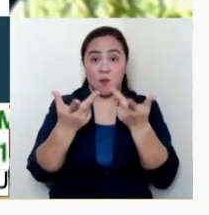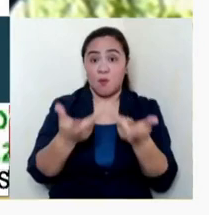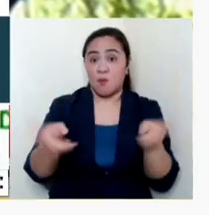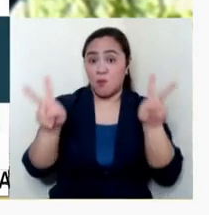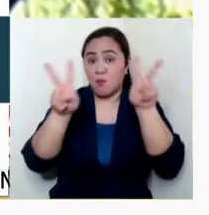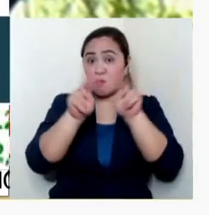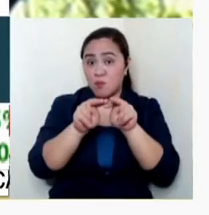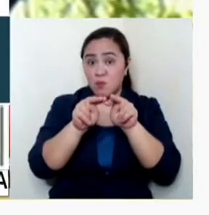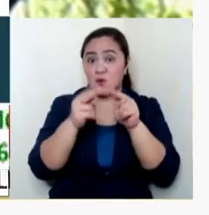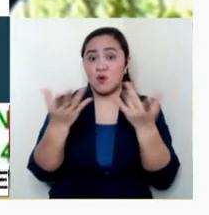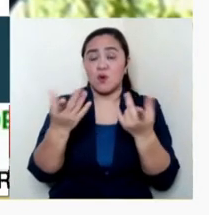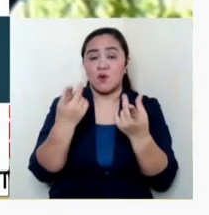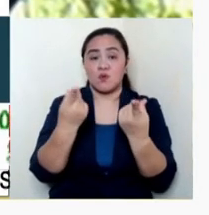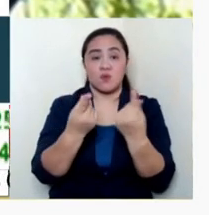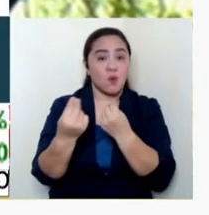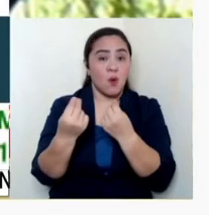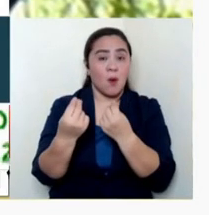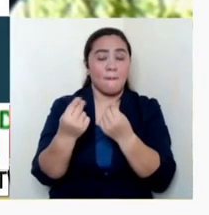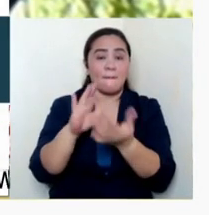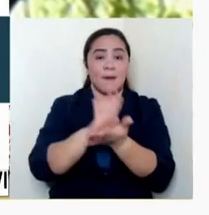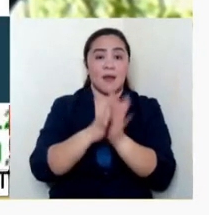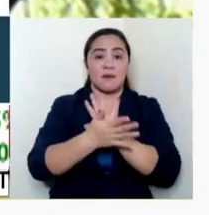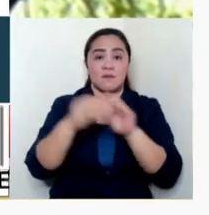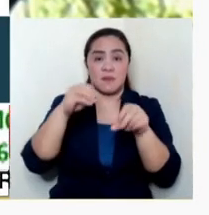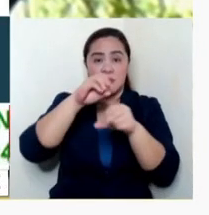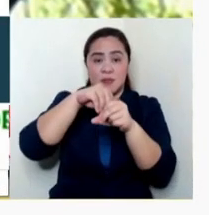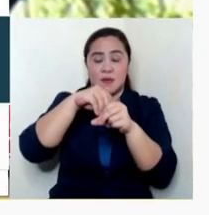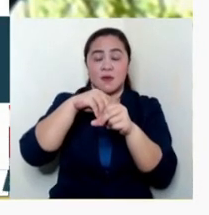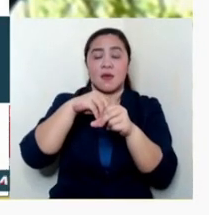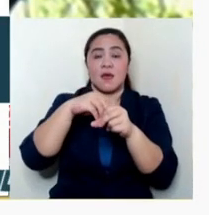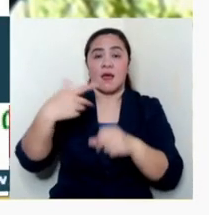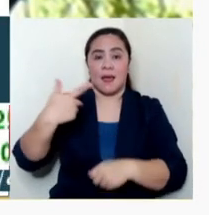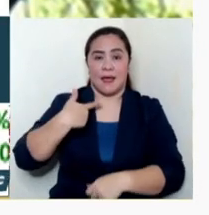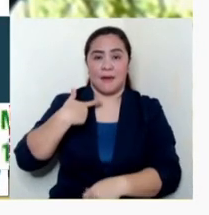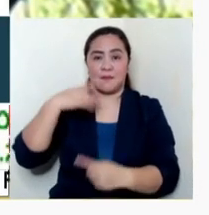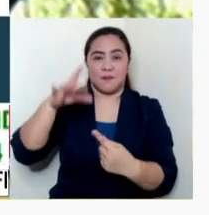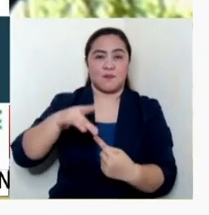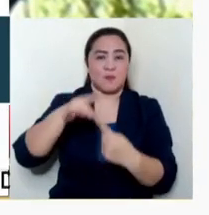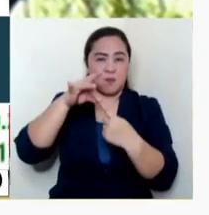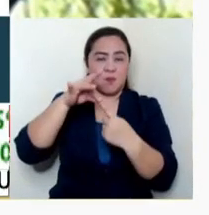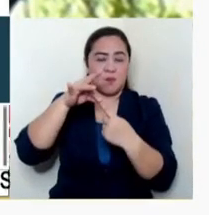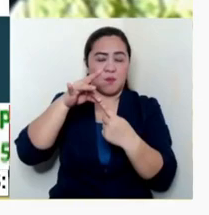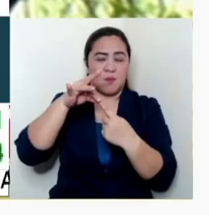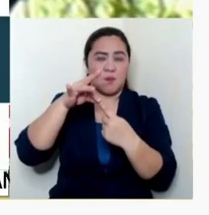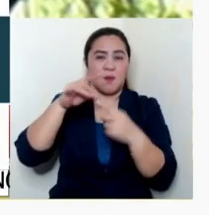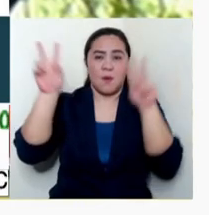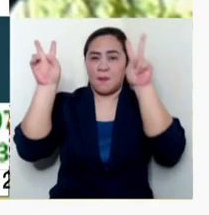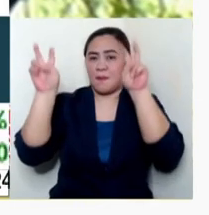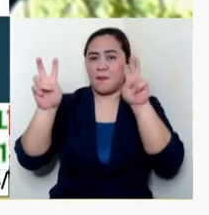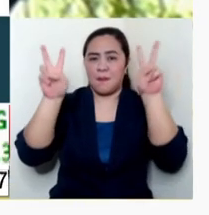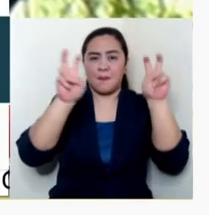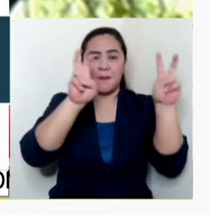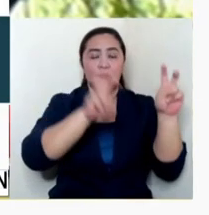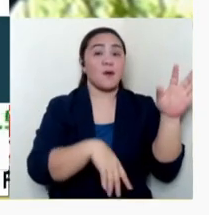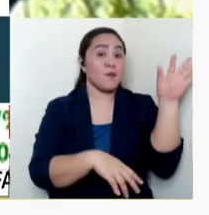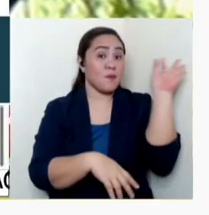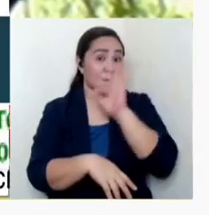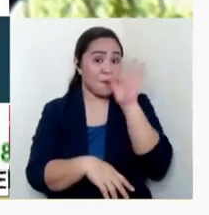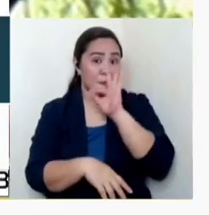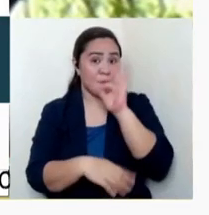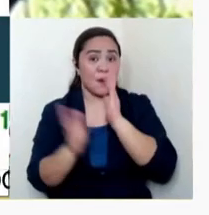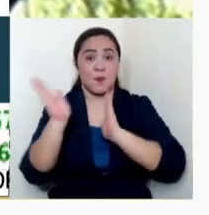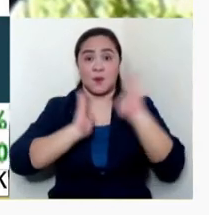taking a stand, especially on important issues that face our people. In fact, in most of those issues, I was